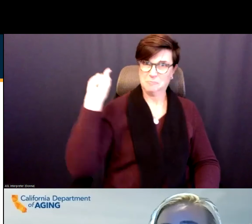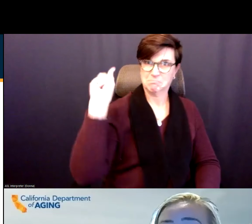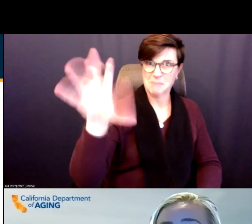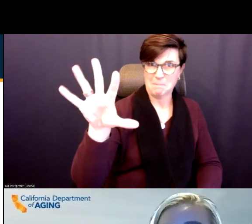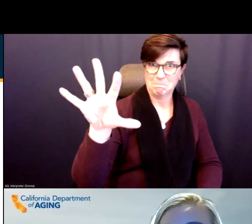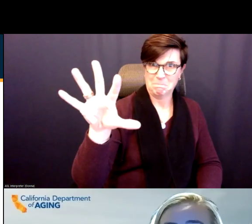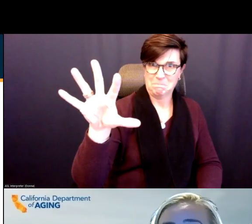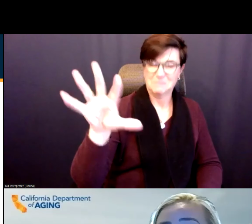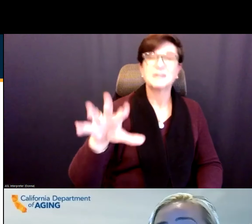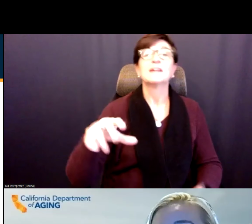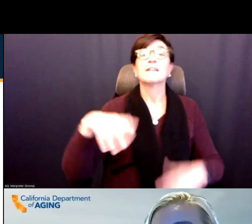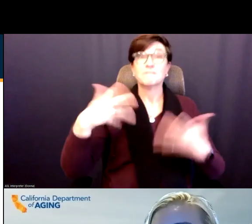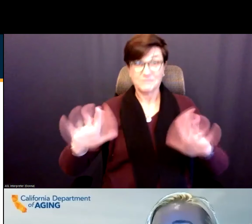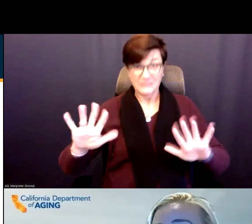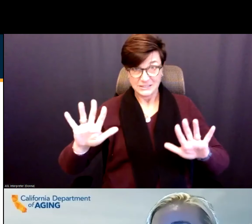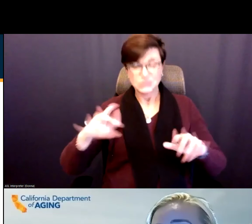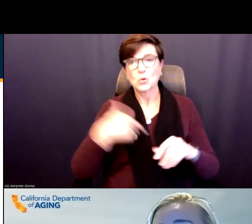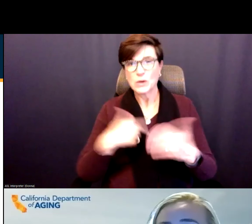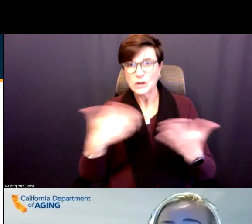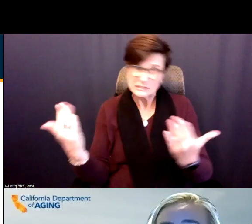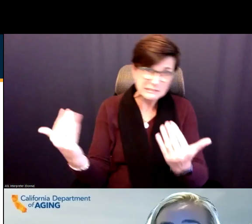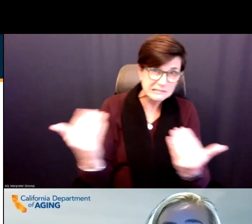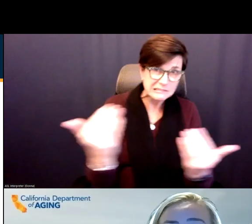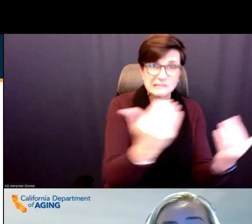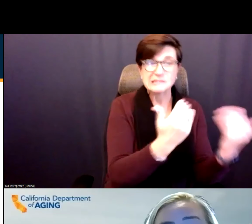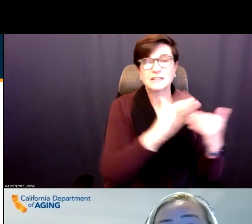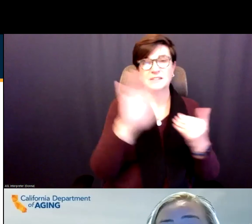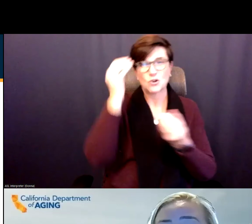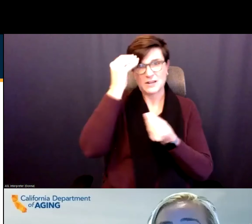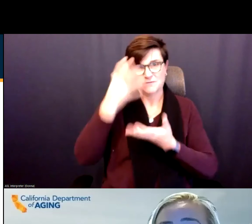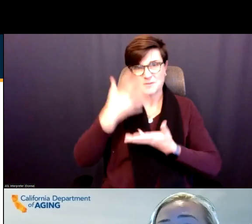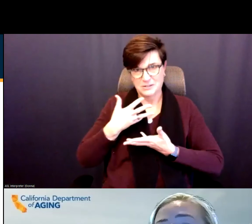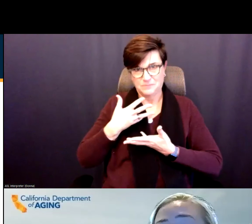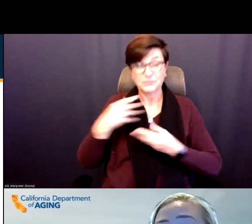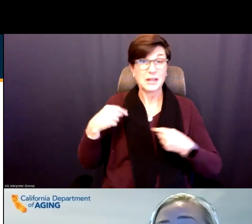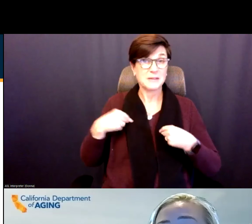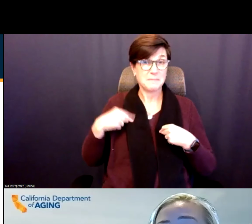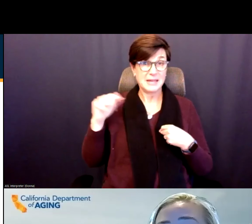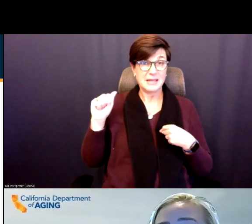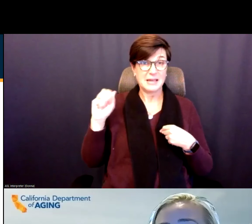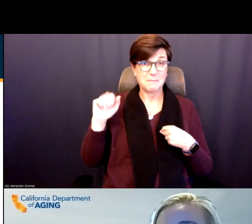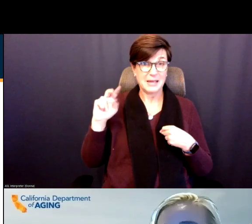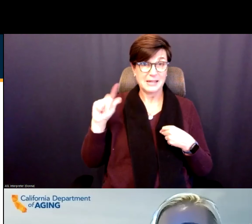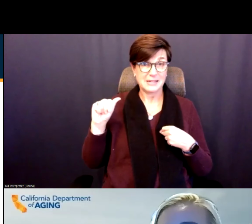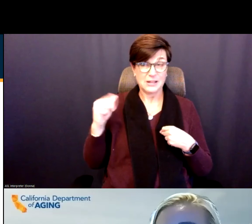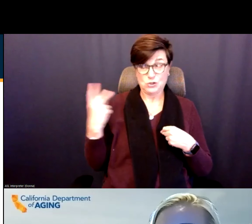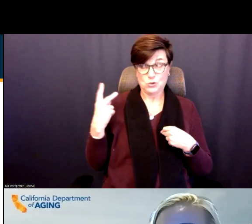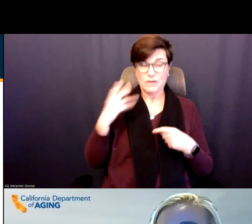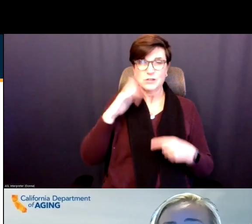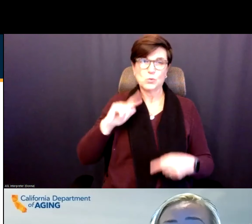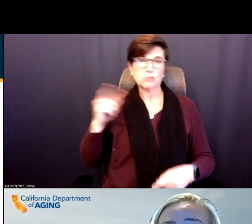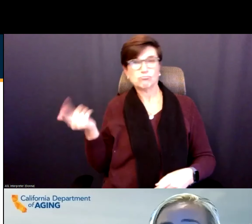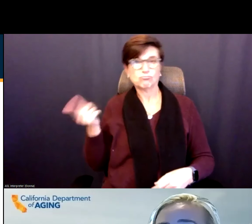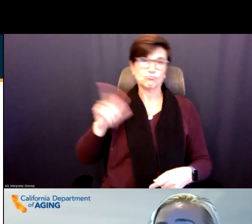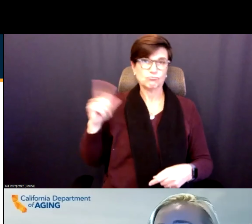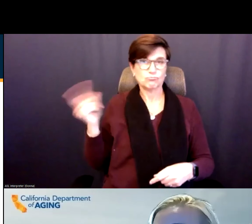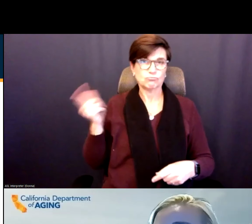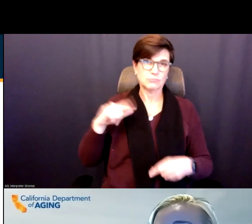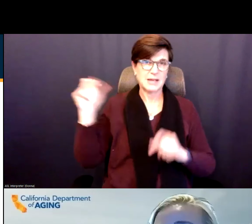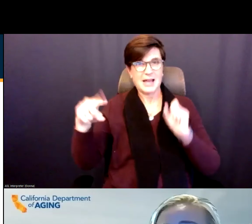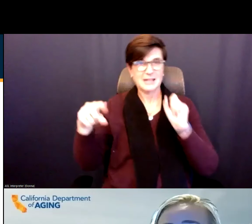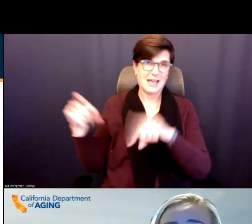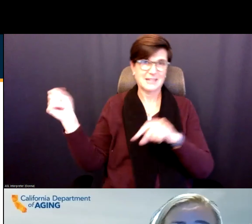And this is just an overview of the categories we have. Amanda and I will be popcorning these questions so